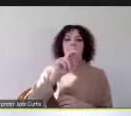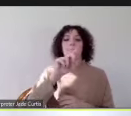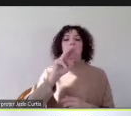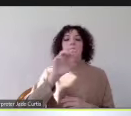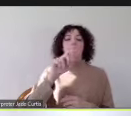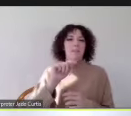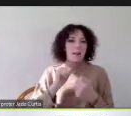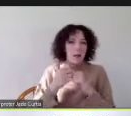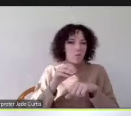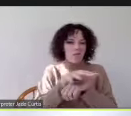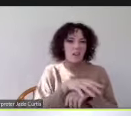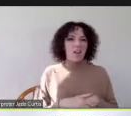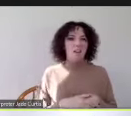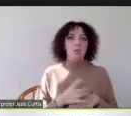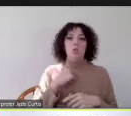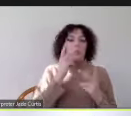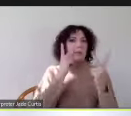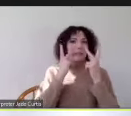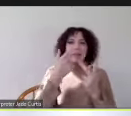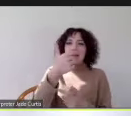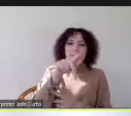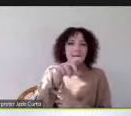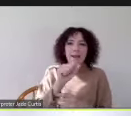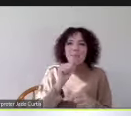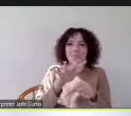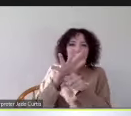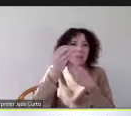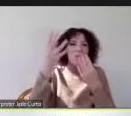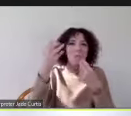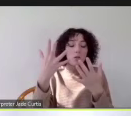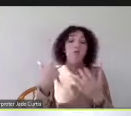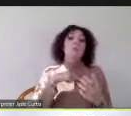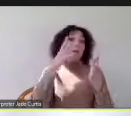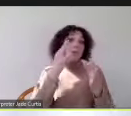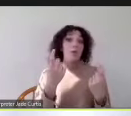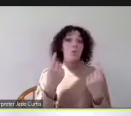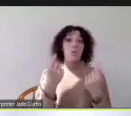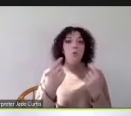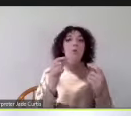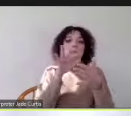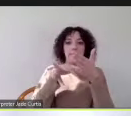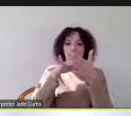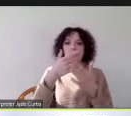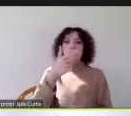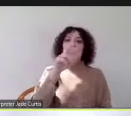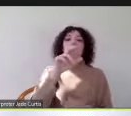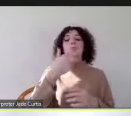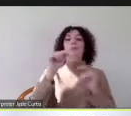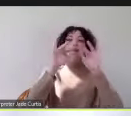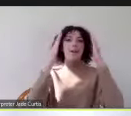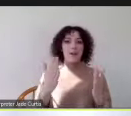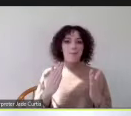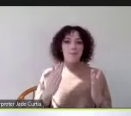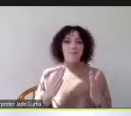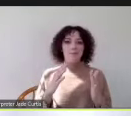To address these gaps, we performed a study in a greenhouse setting at Oregon State University, where